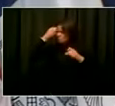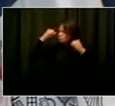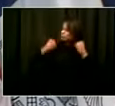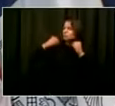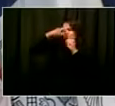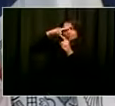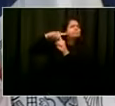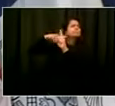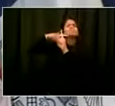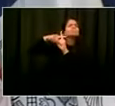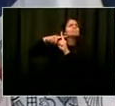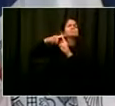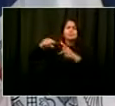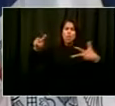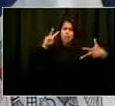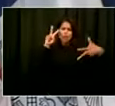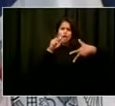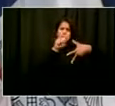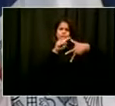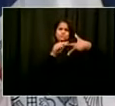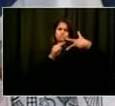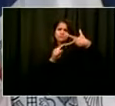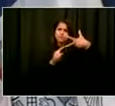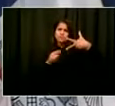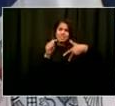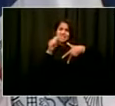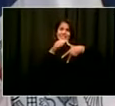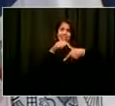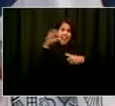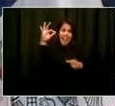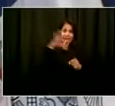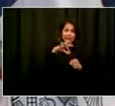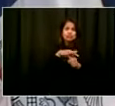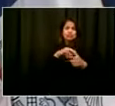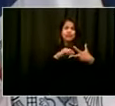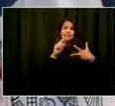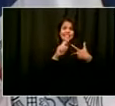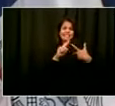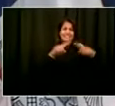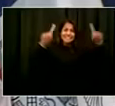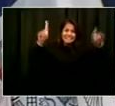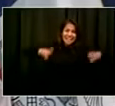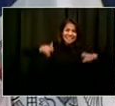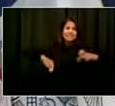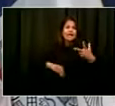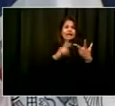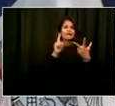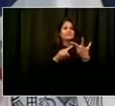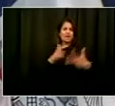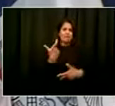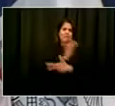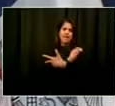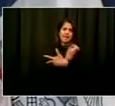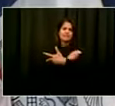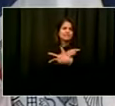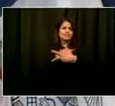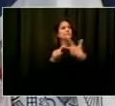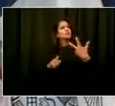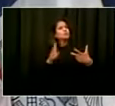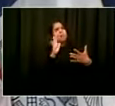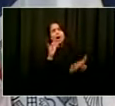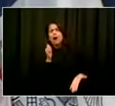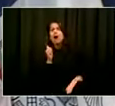key moments are going to really help us forward. And I think we're going to see hope by